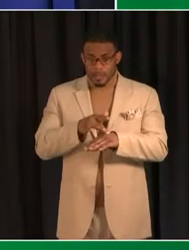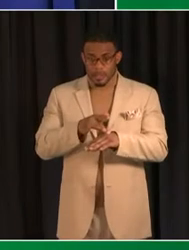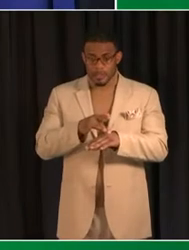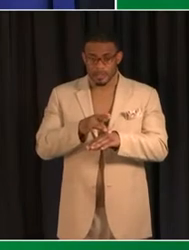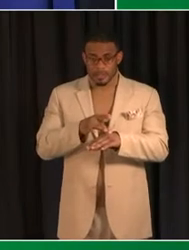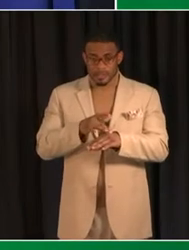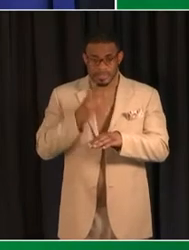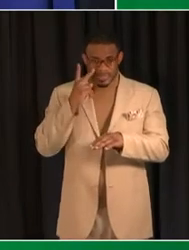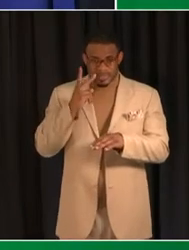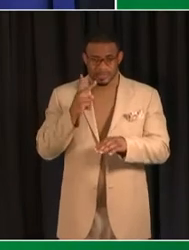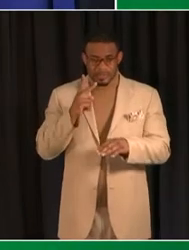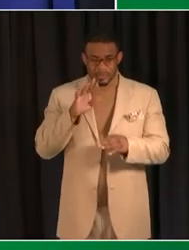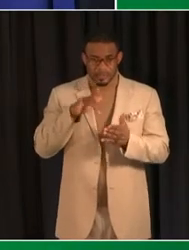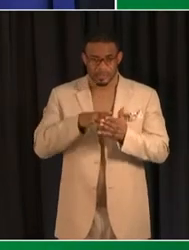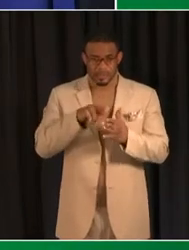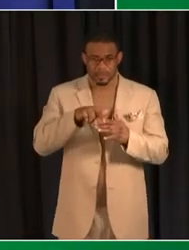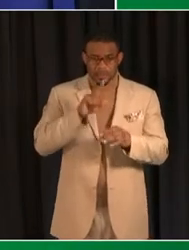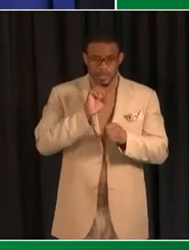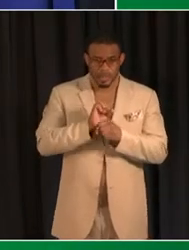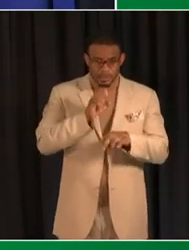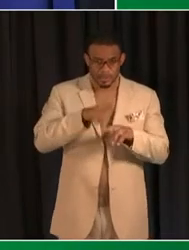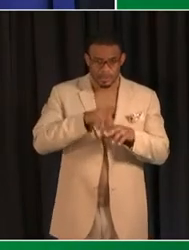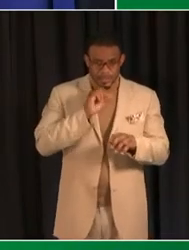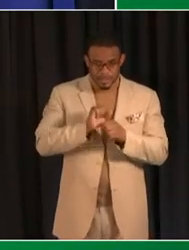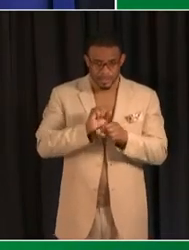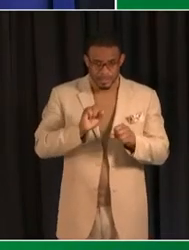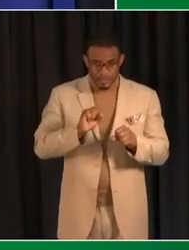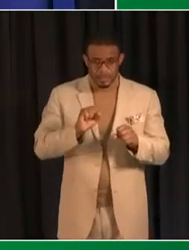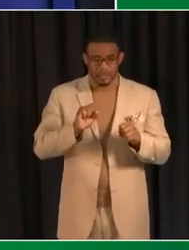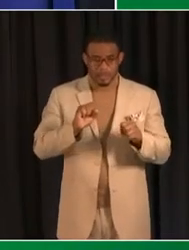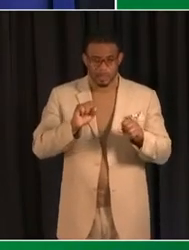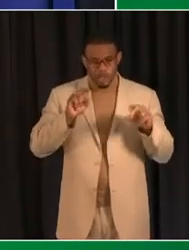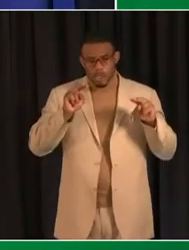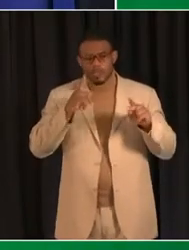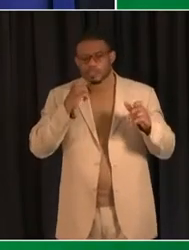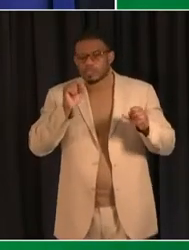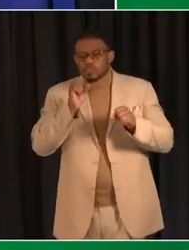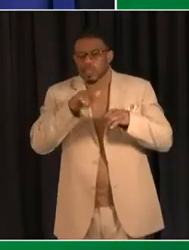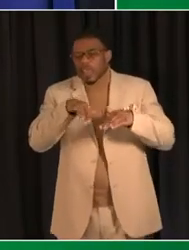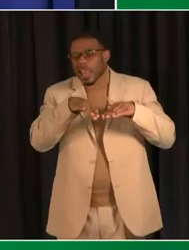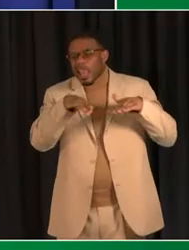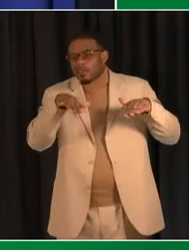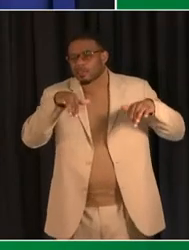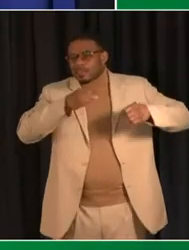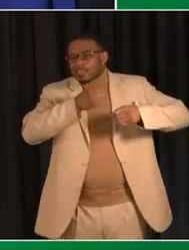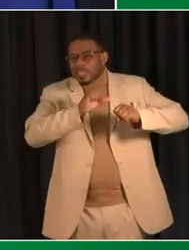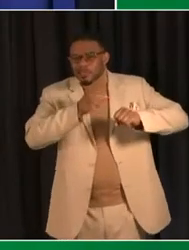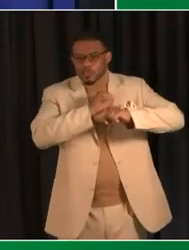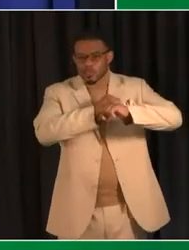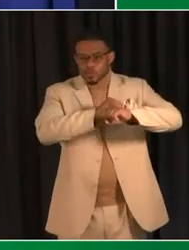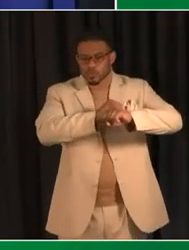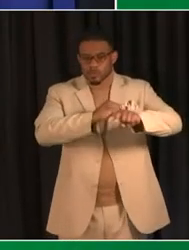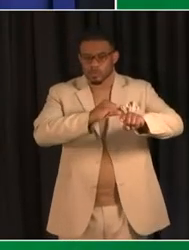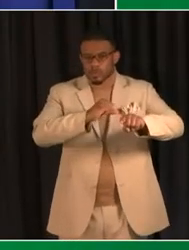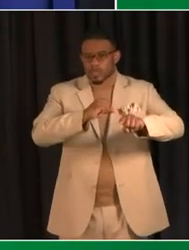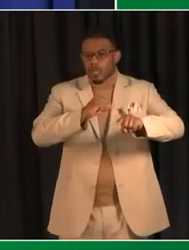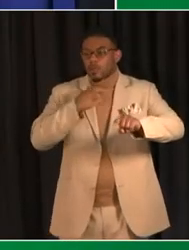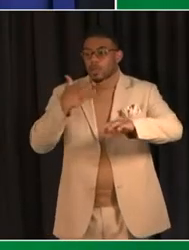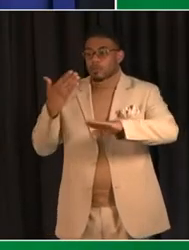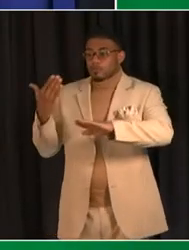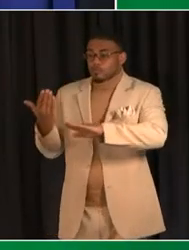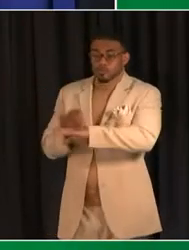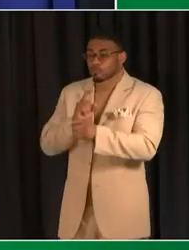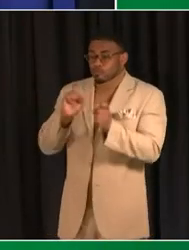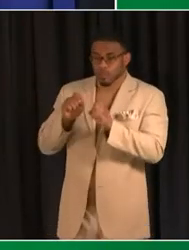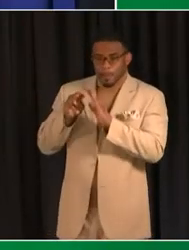workspaces, drill down to the actual seat that it is that you're booking, just to kind of create that level of safety and security. We